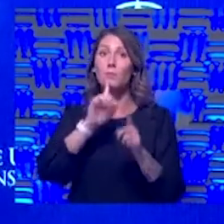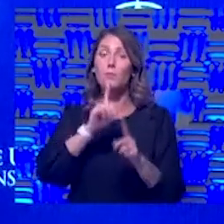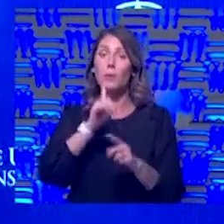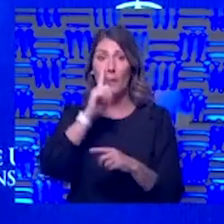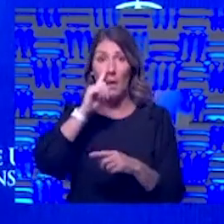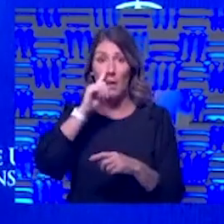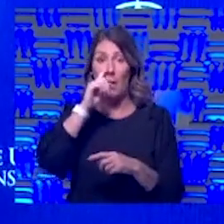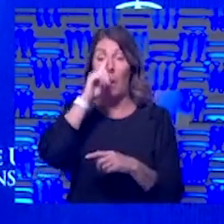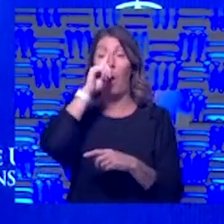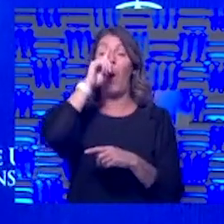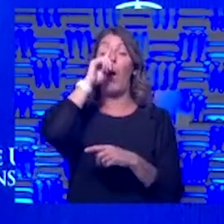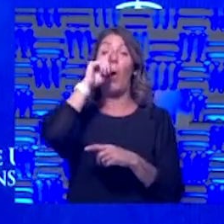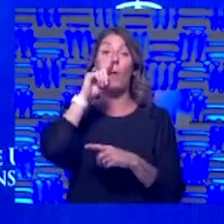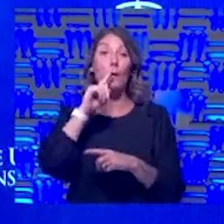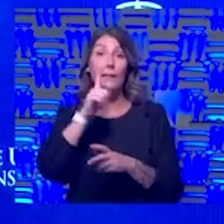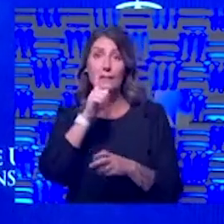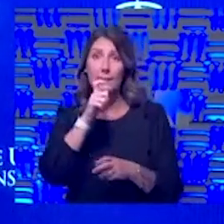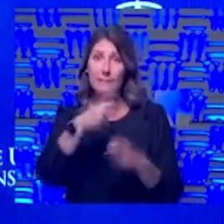to do.